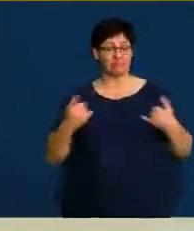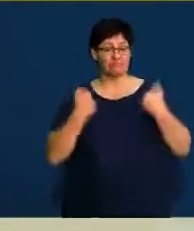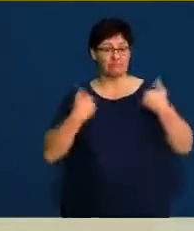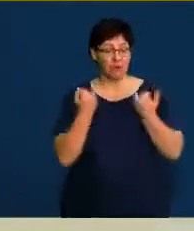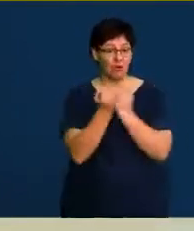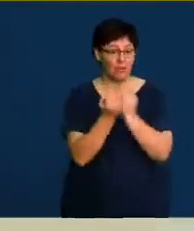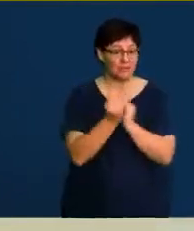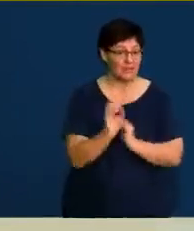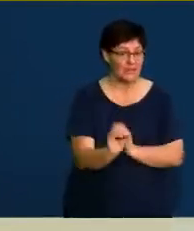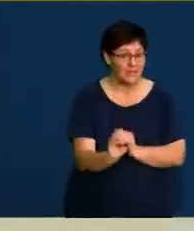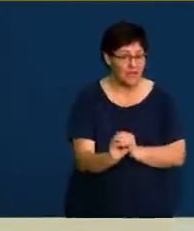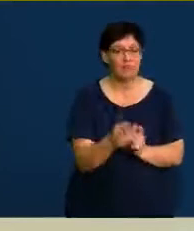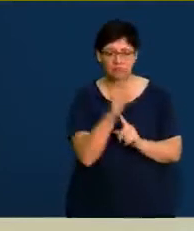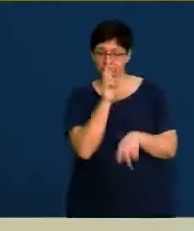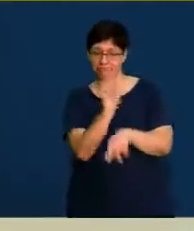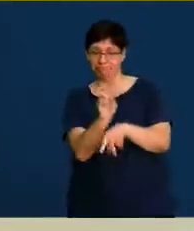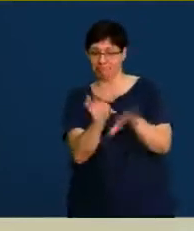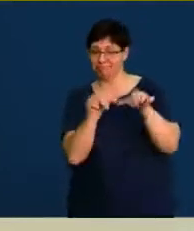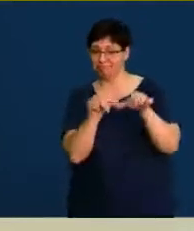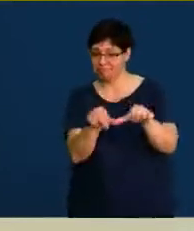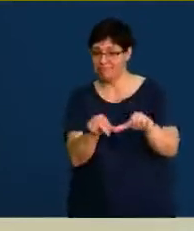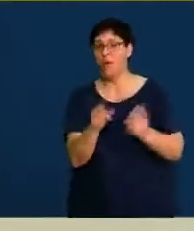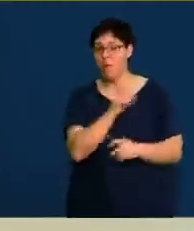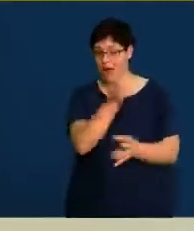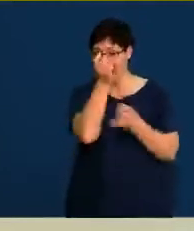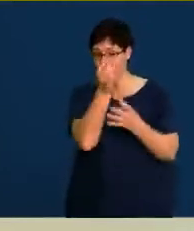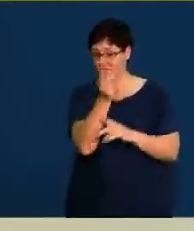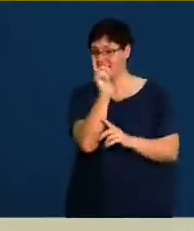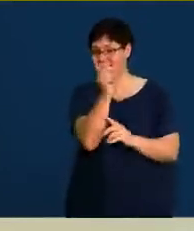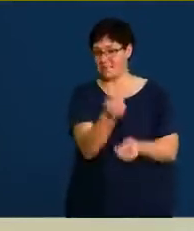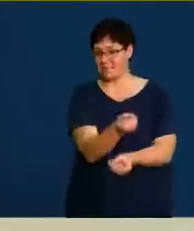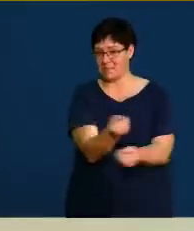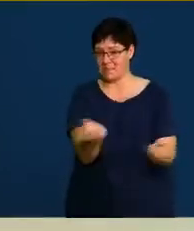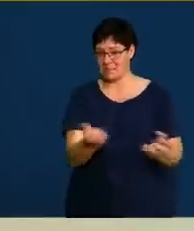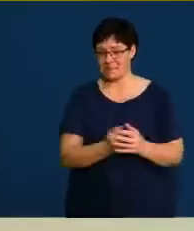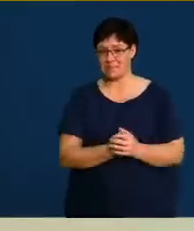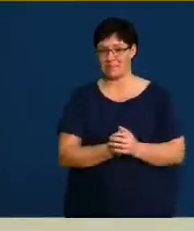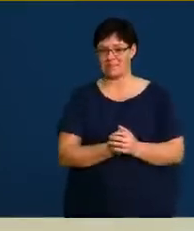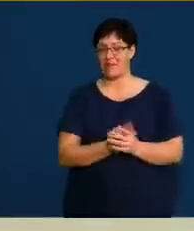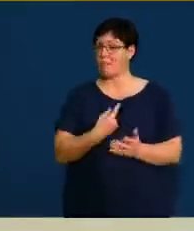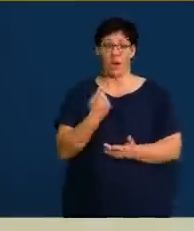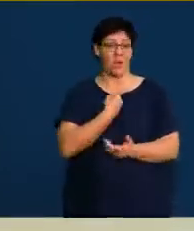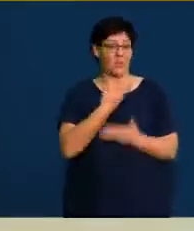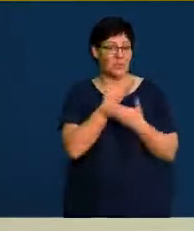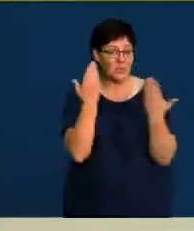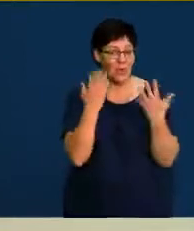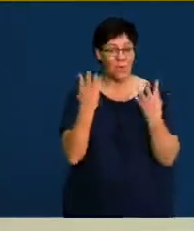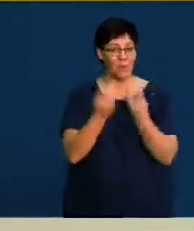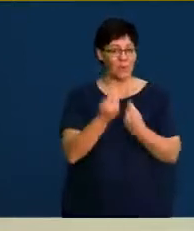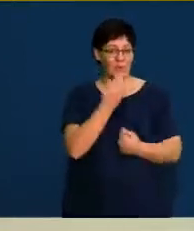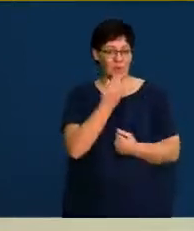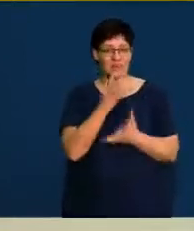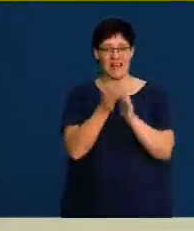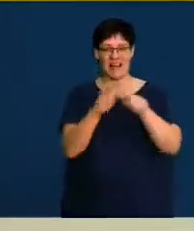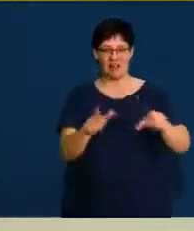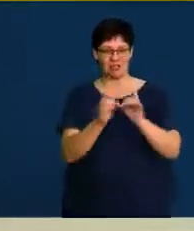going on for you, so please do stay tuned because I'll give you those details later on in the show. I'm not alone. With me are my